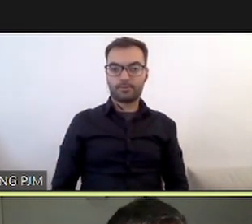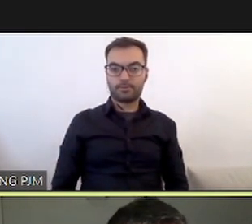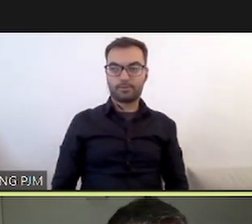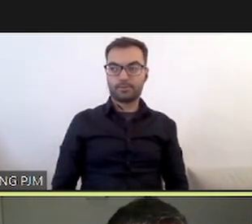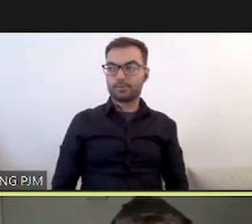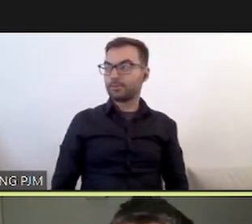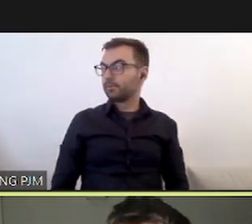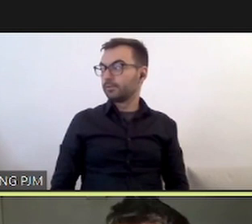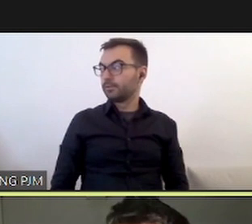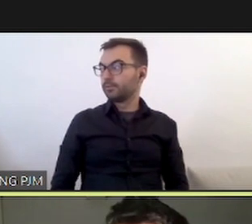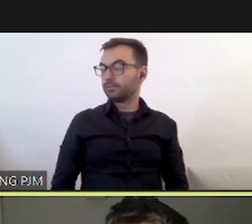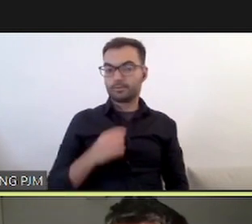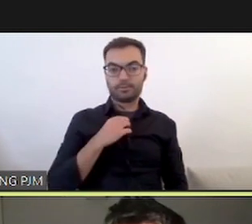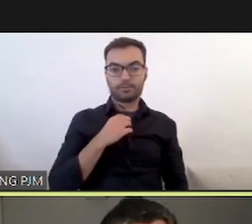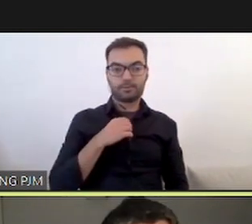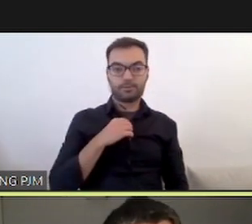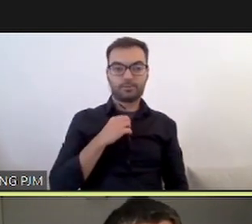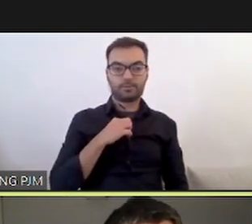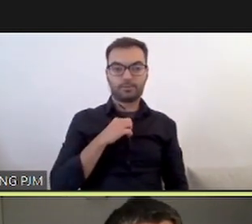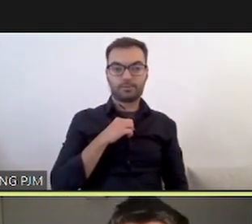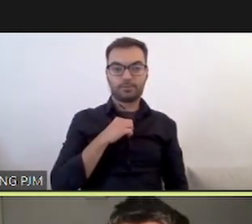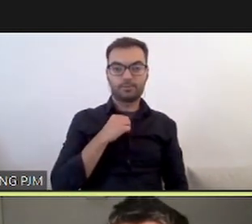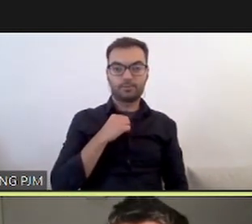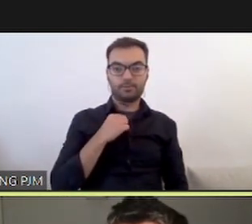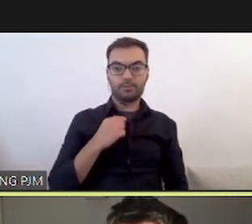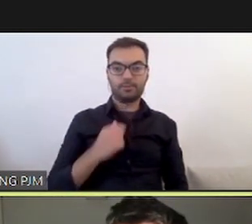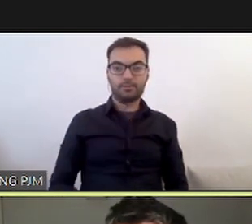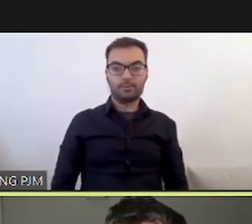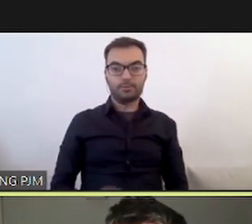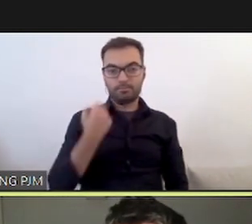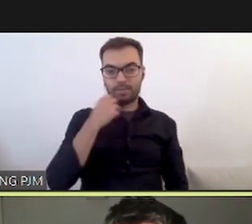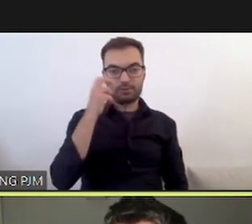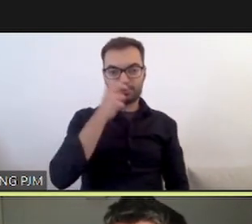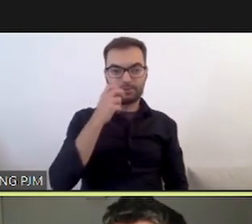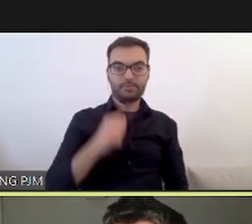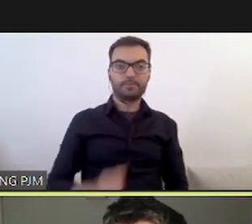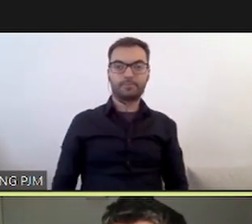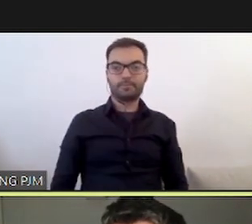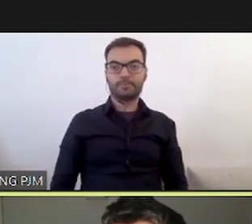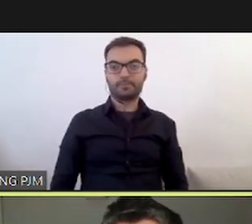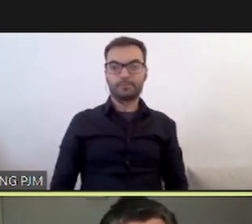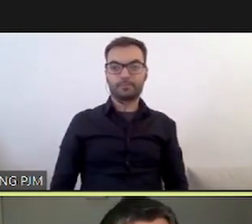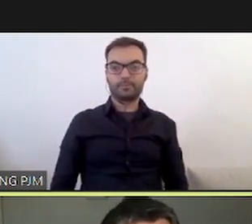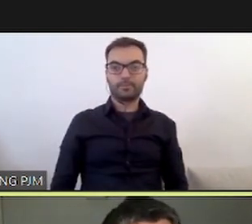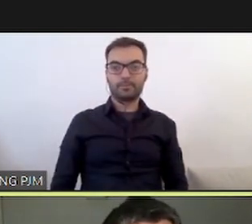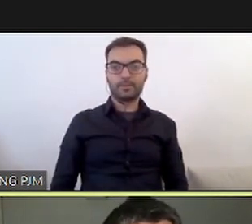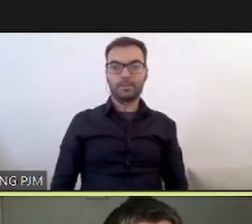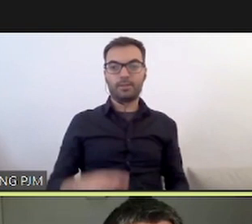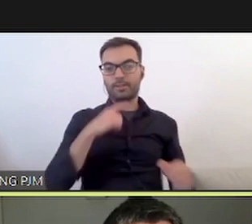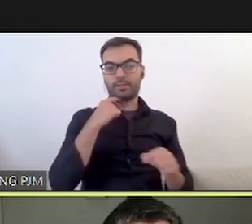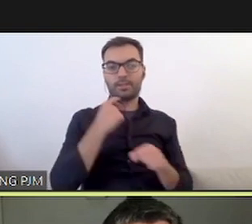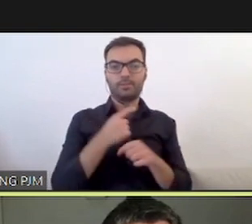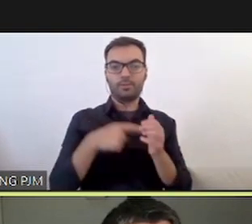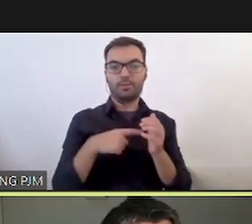Okay, the title. Okay, this is very interesting. You know, I decided to choose this